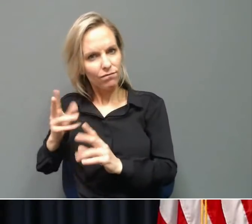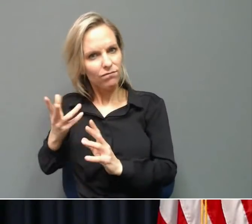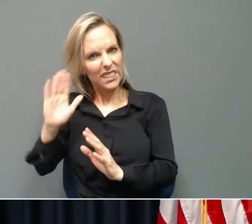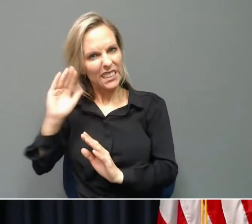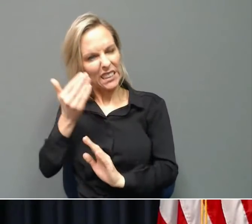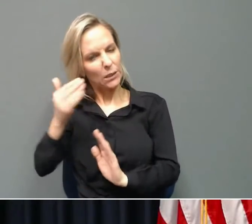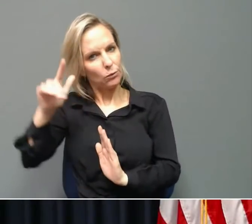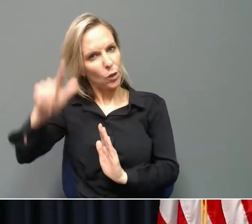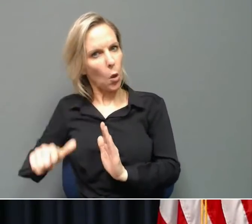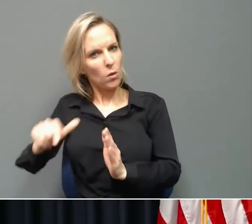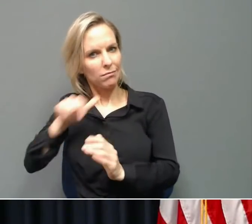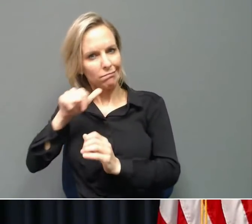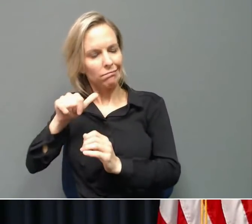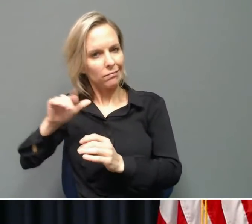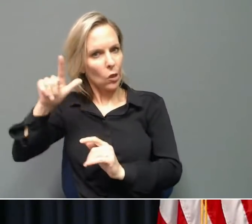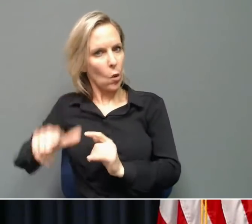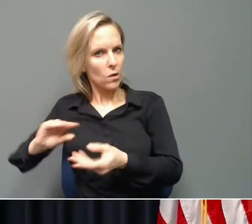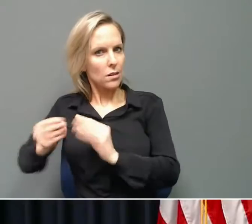And